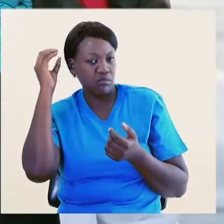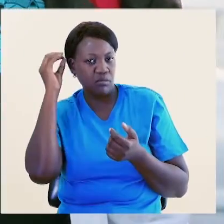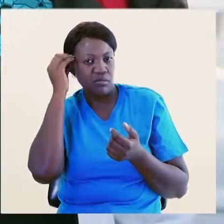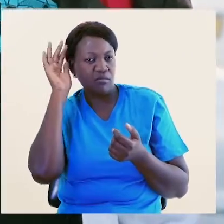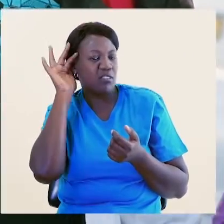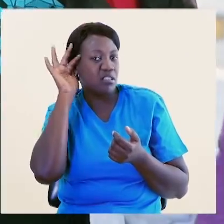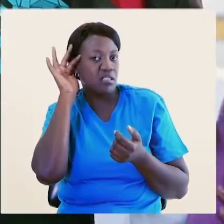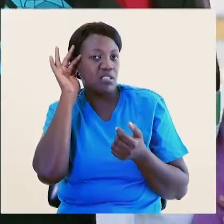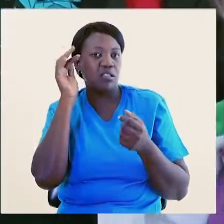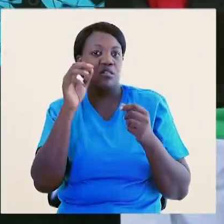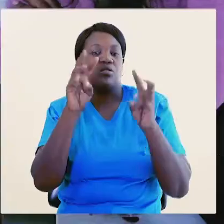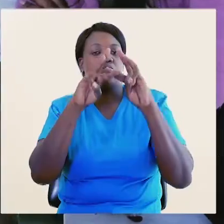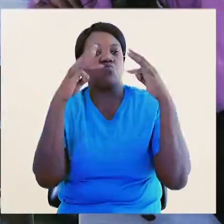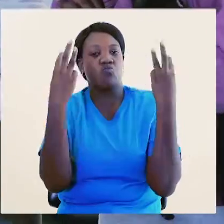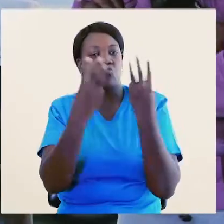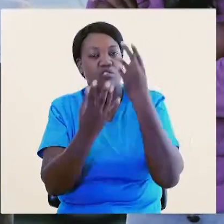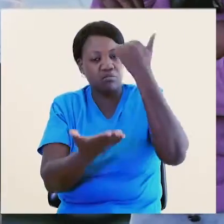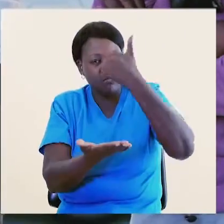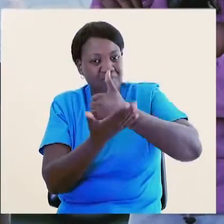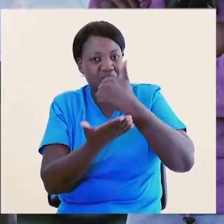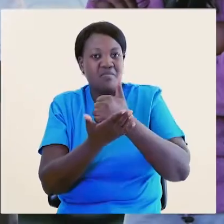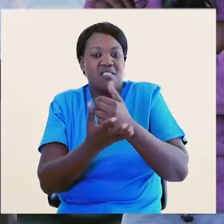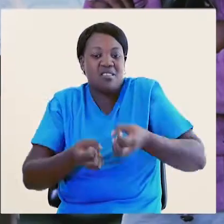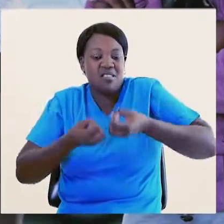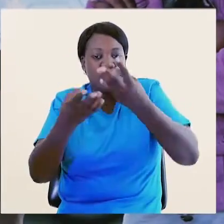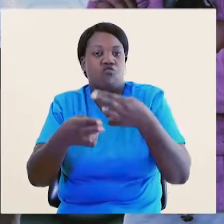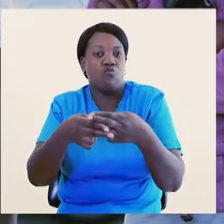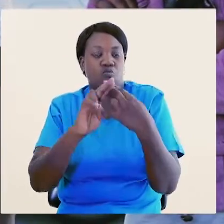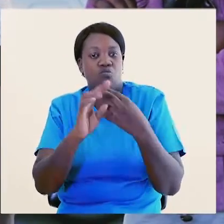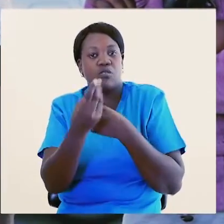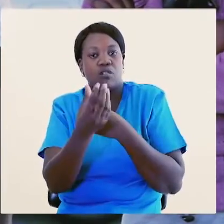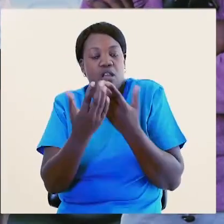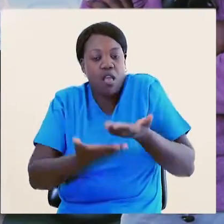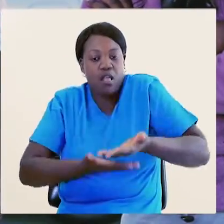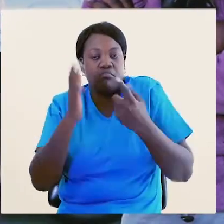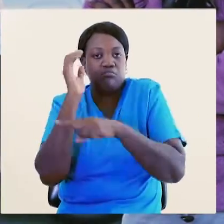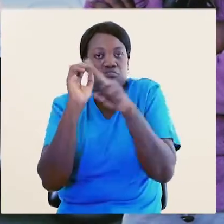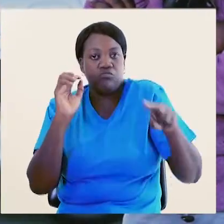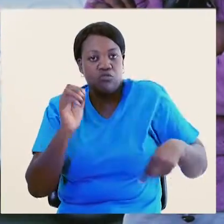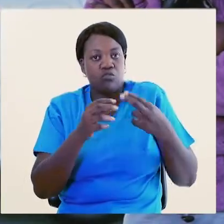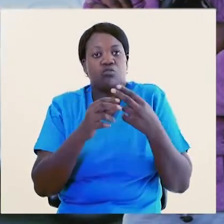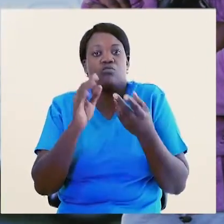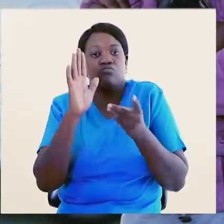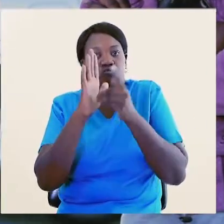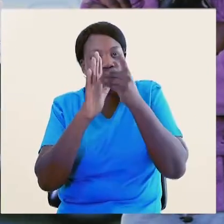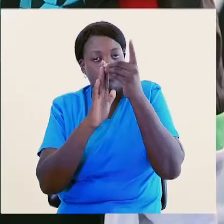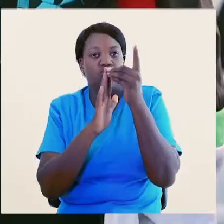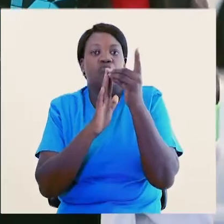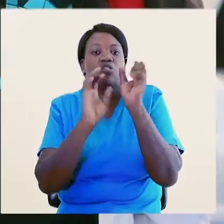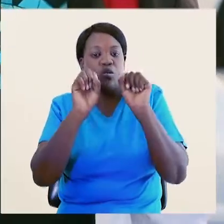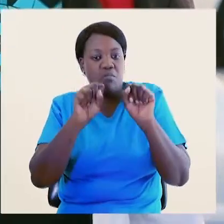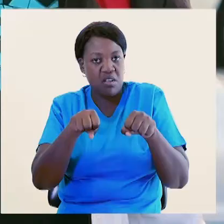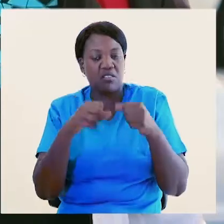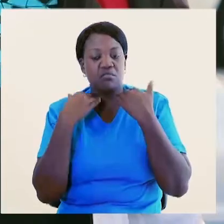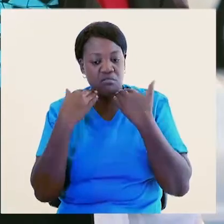Bank lends countries money in order to help them develop. So they aim at giving everyone the basics,